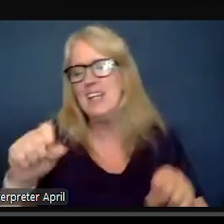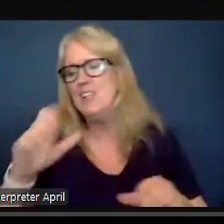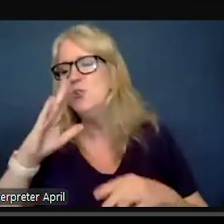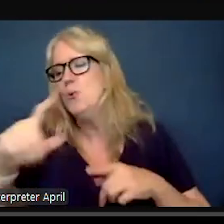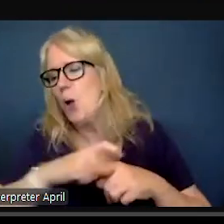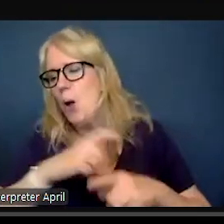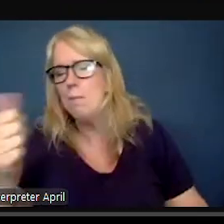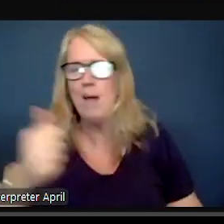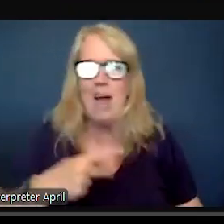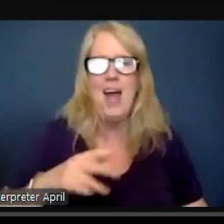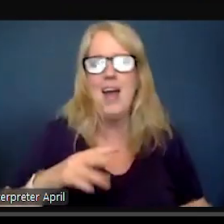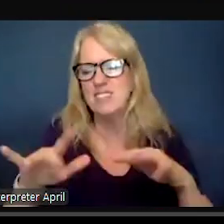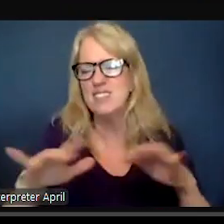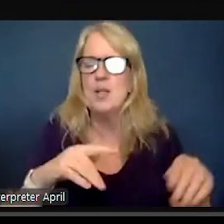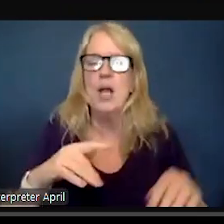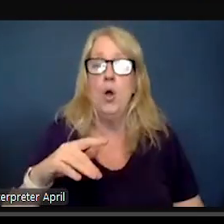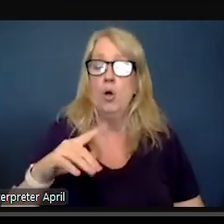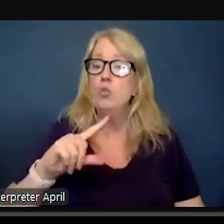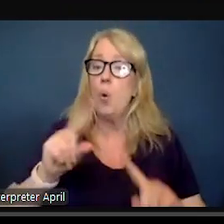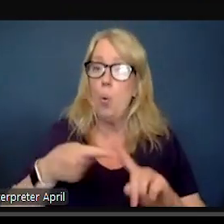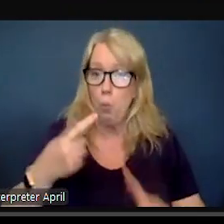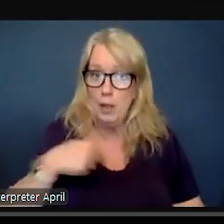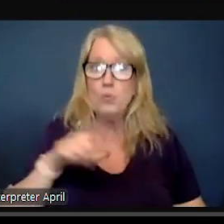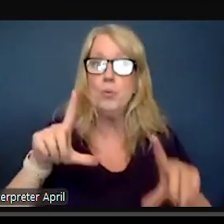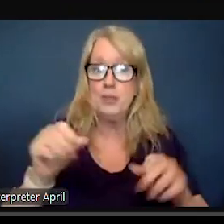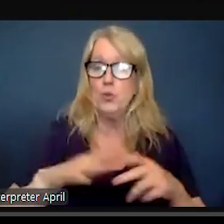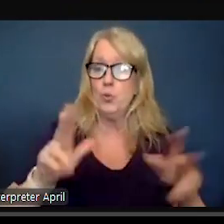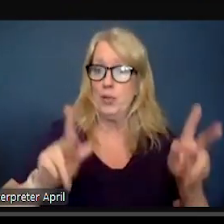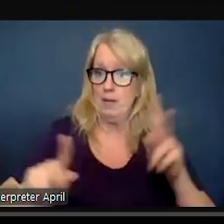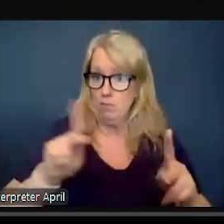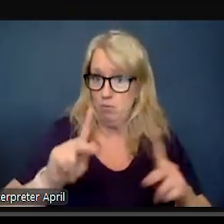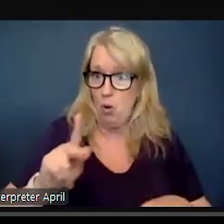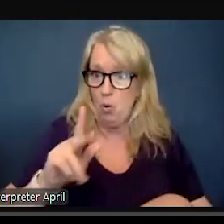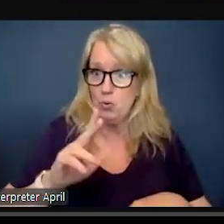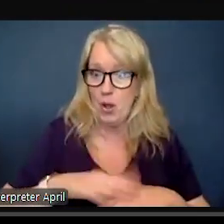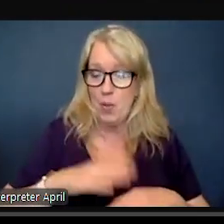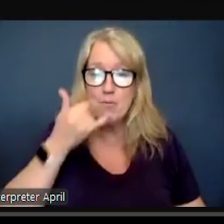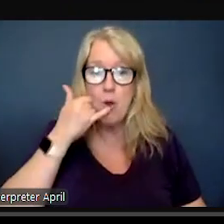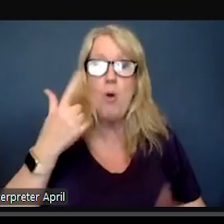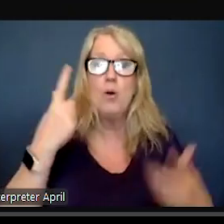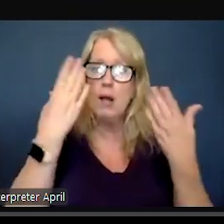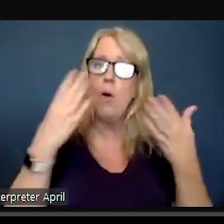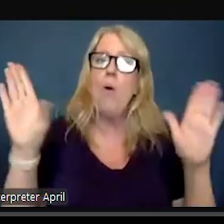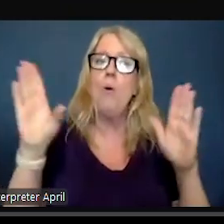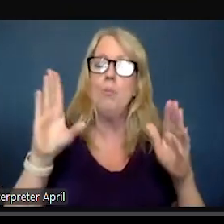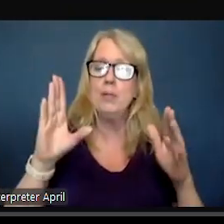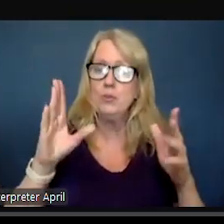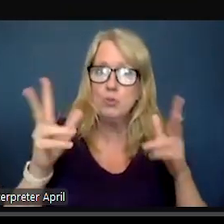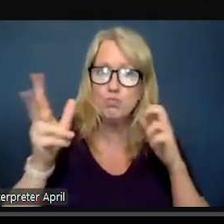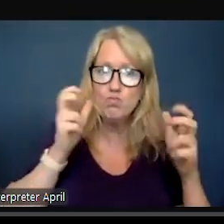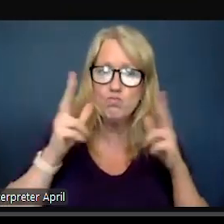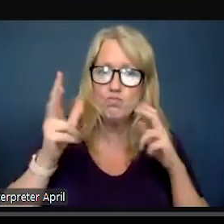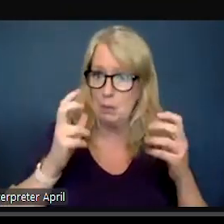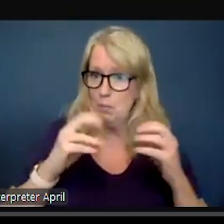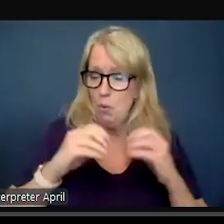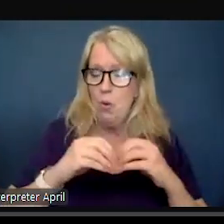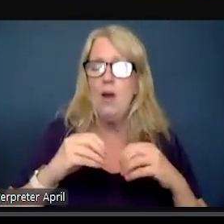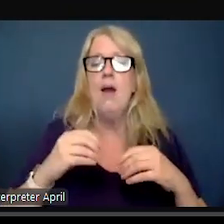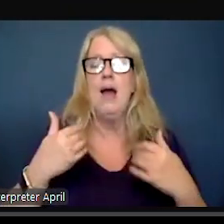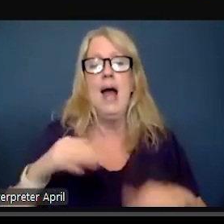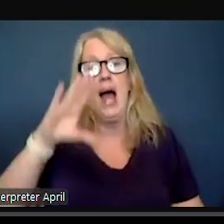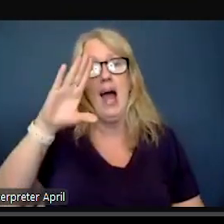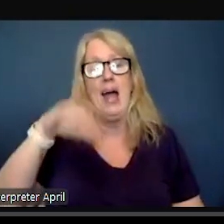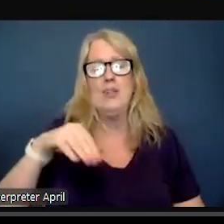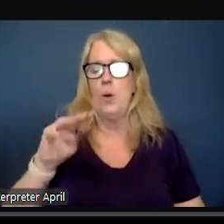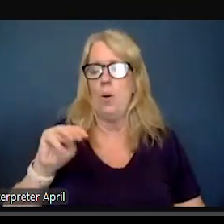back? But when we do get folks on the phone and they're open to hearing more about us, I know that